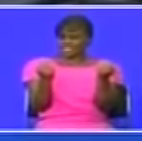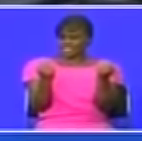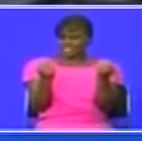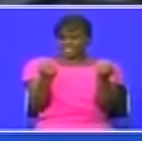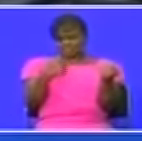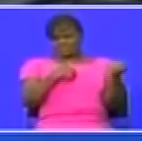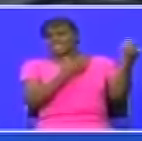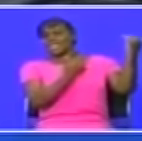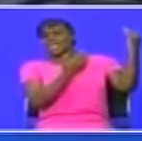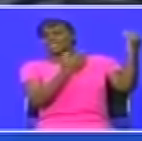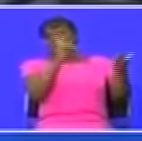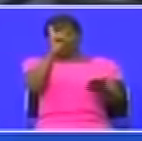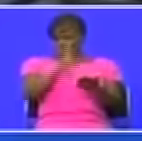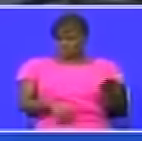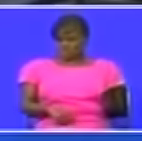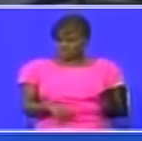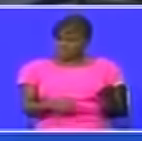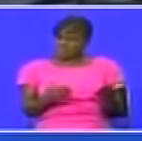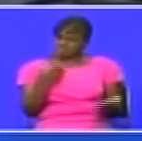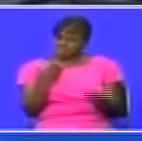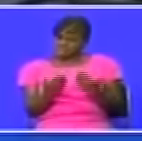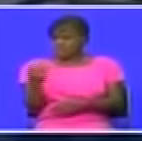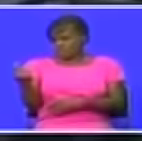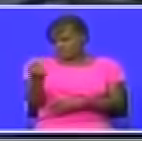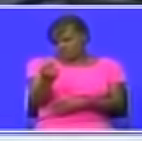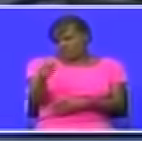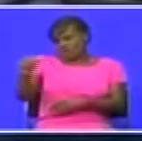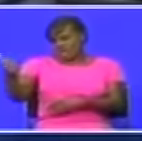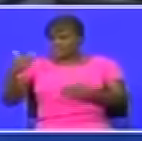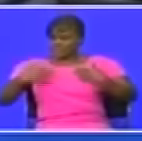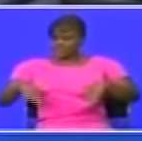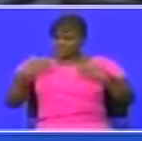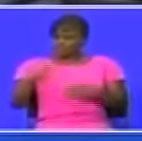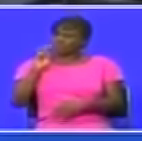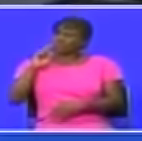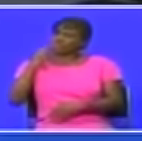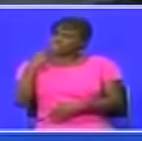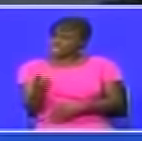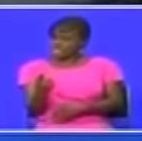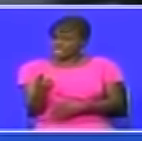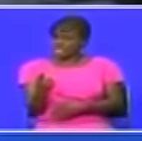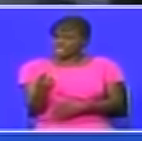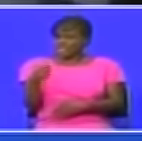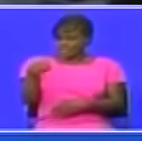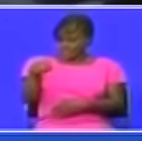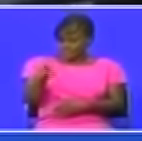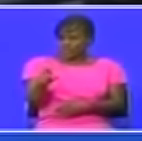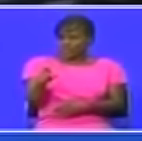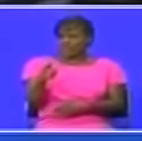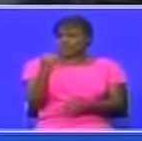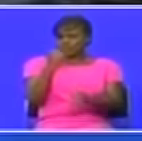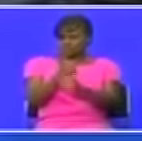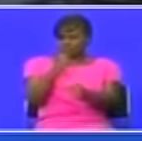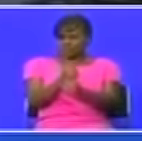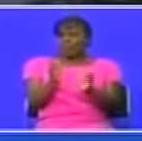I would expect at least a few other people to testify, because you are now doing these matters